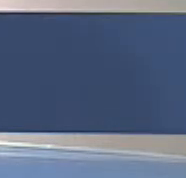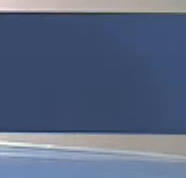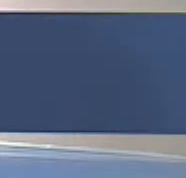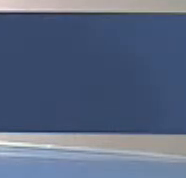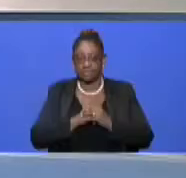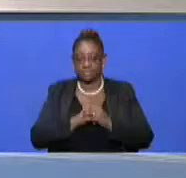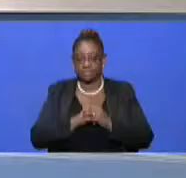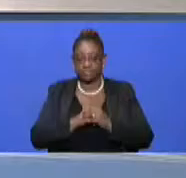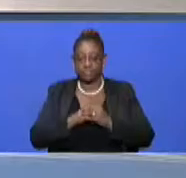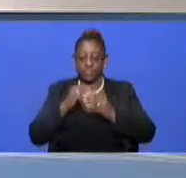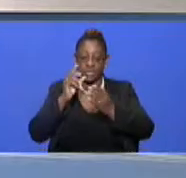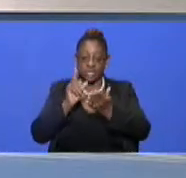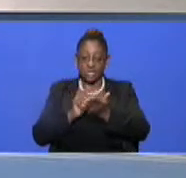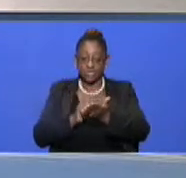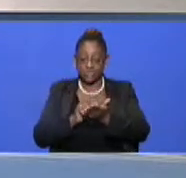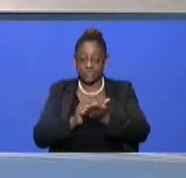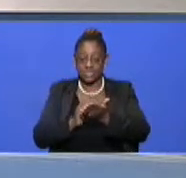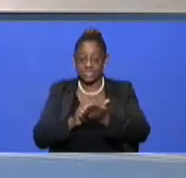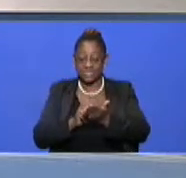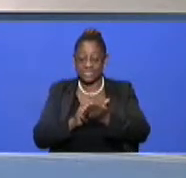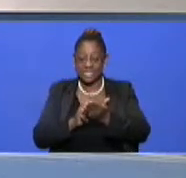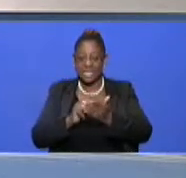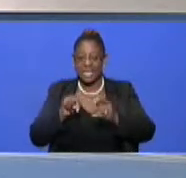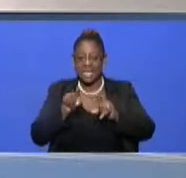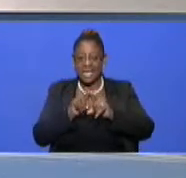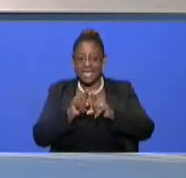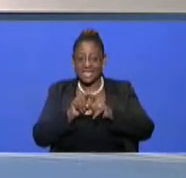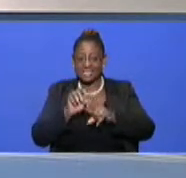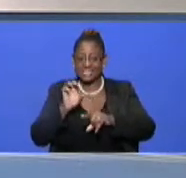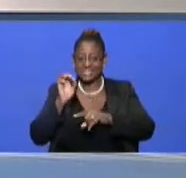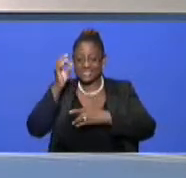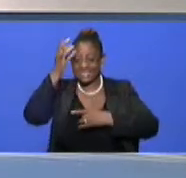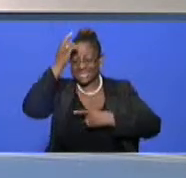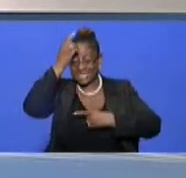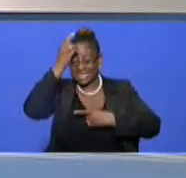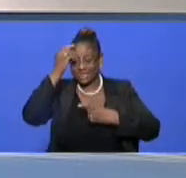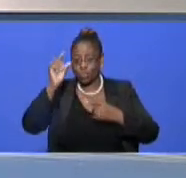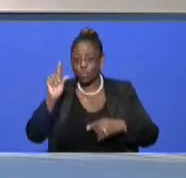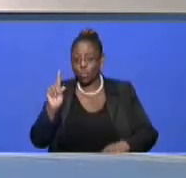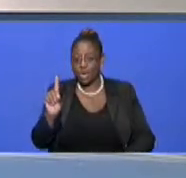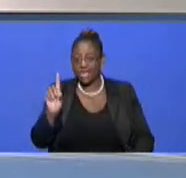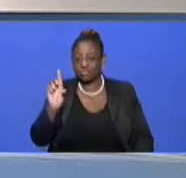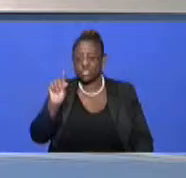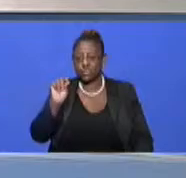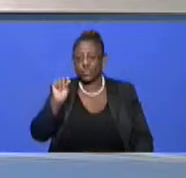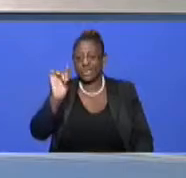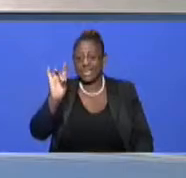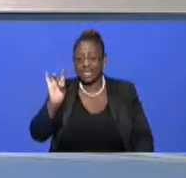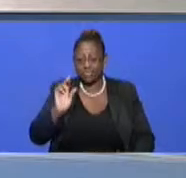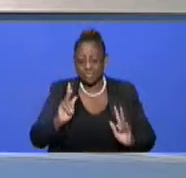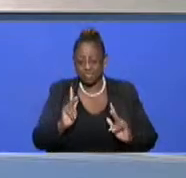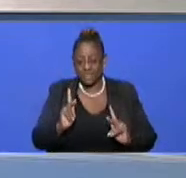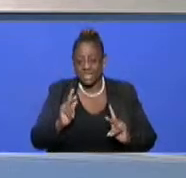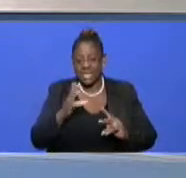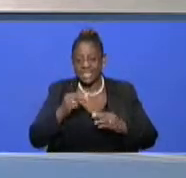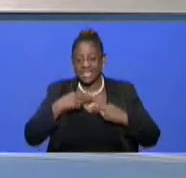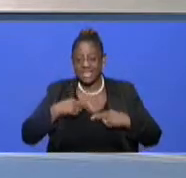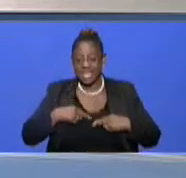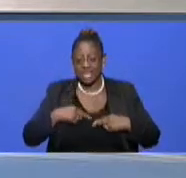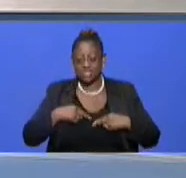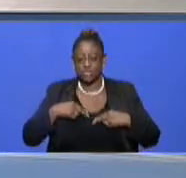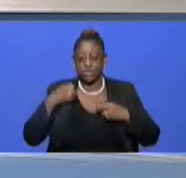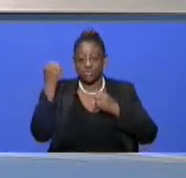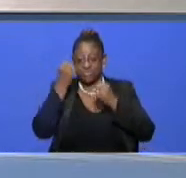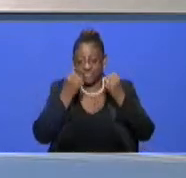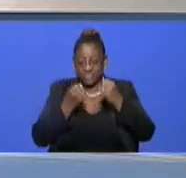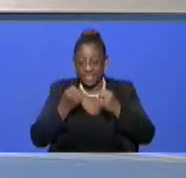Also making news tonight as local dengue cases rise to 128. Environmental Health Services conducting a Fight the